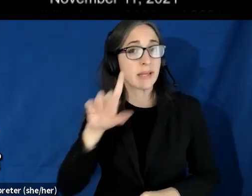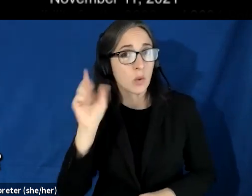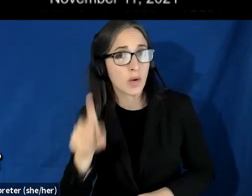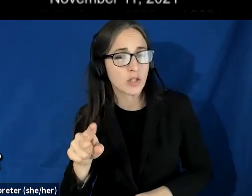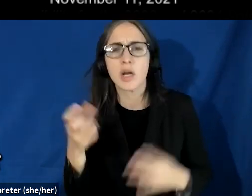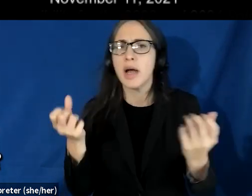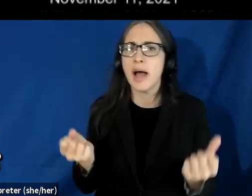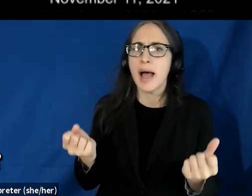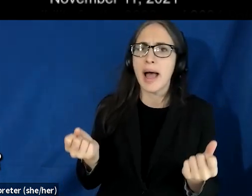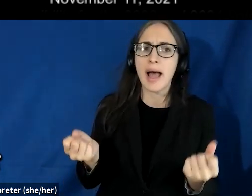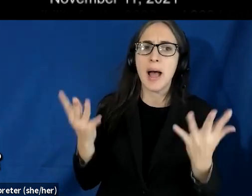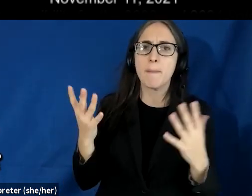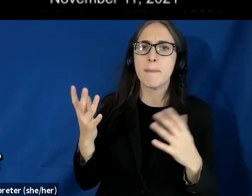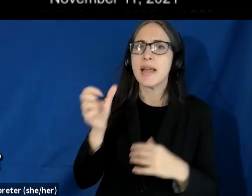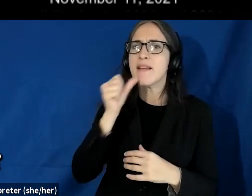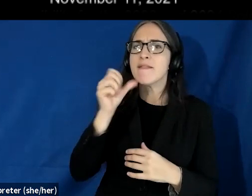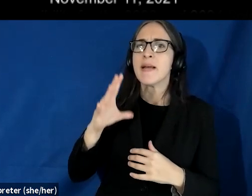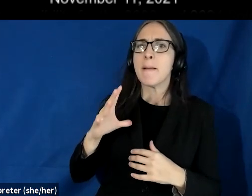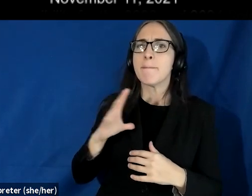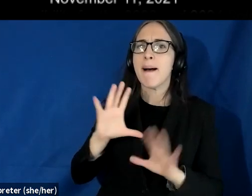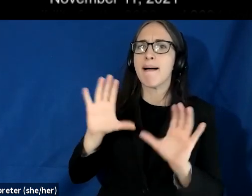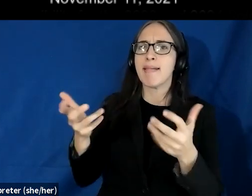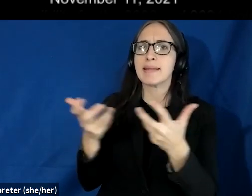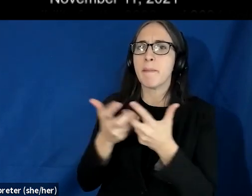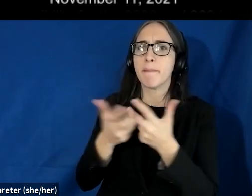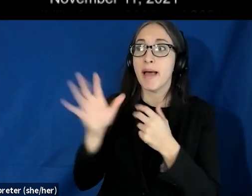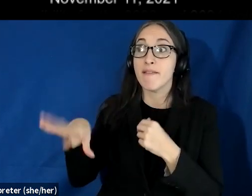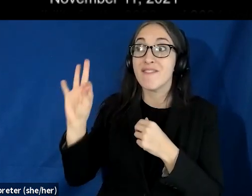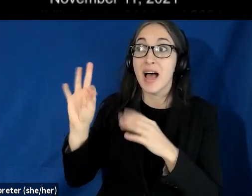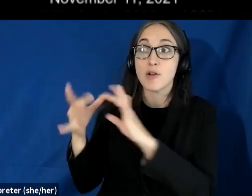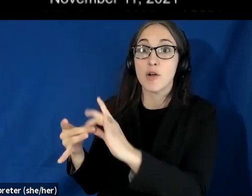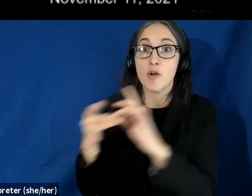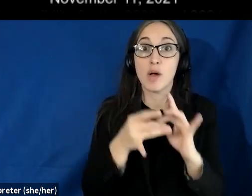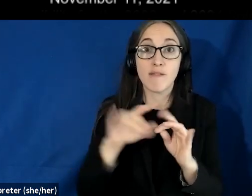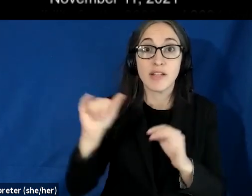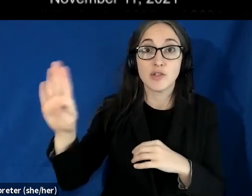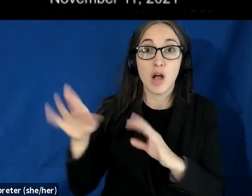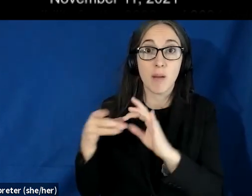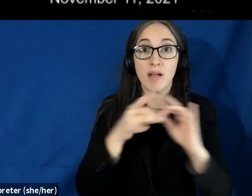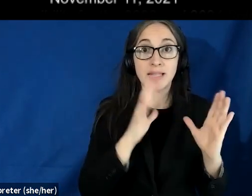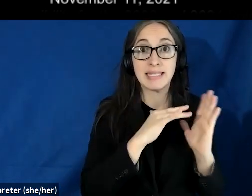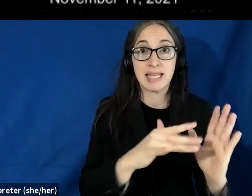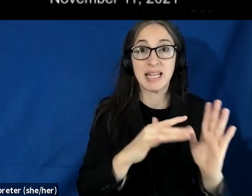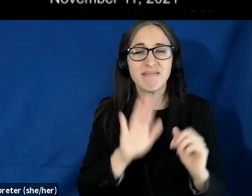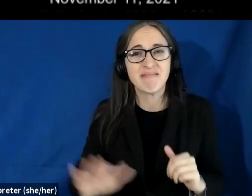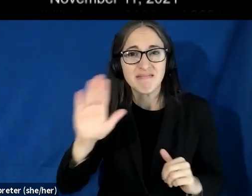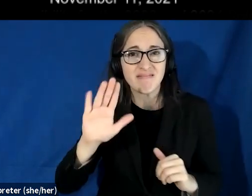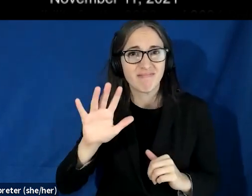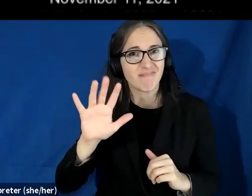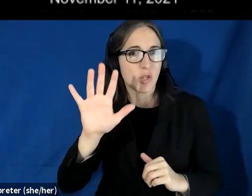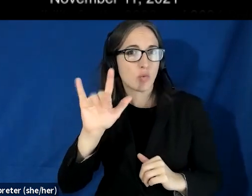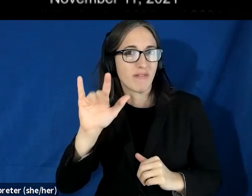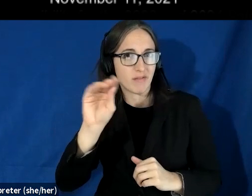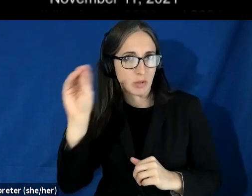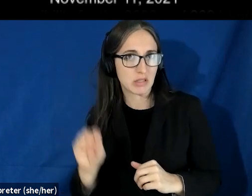of your female classmates have got a relevant job? And I think around 25% of them could